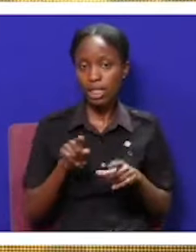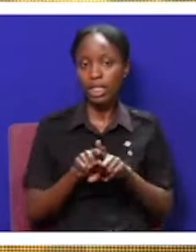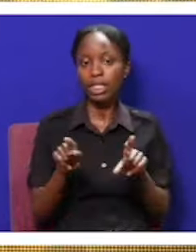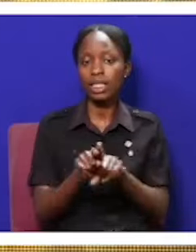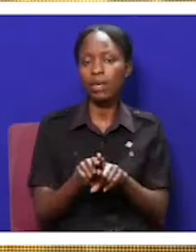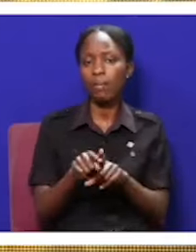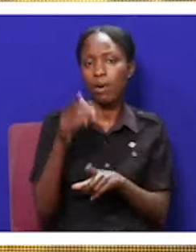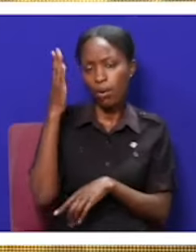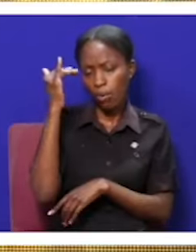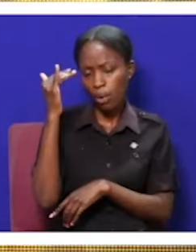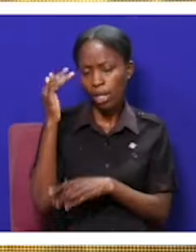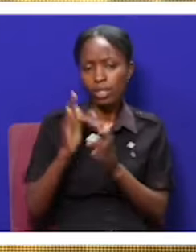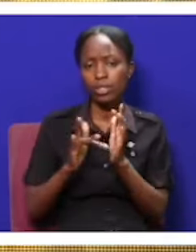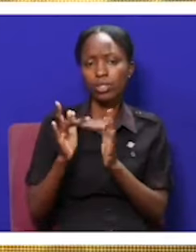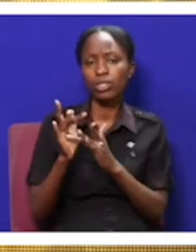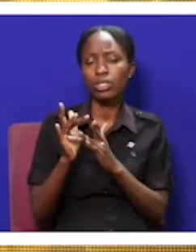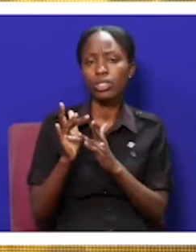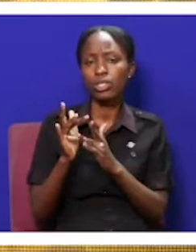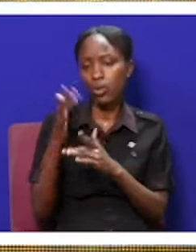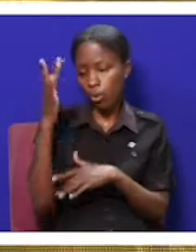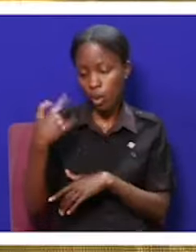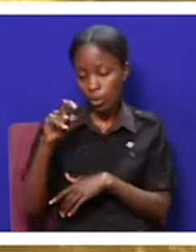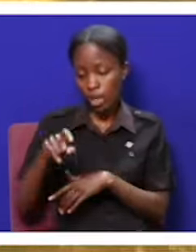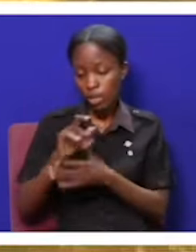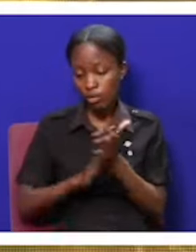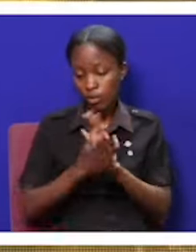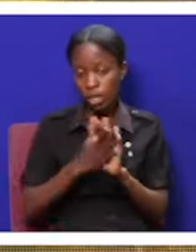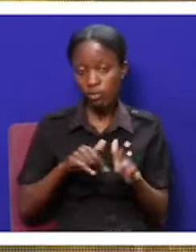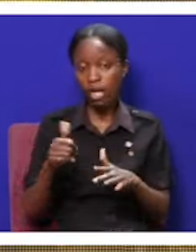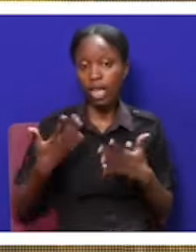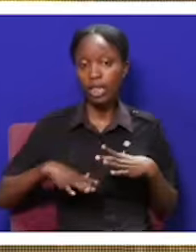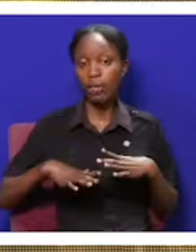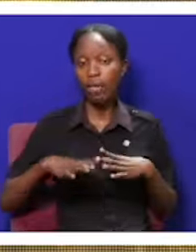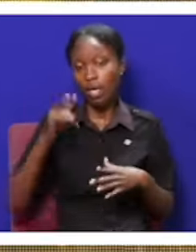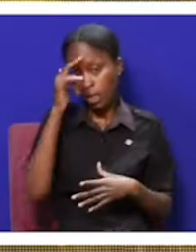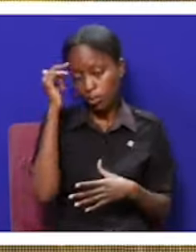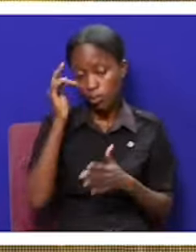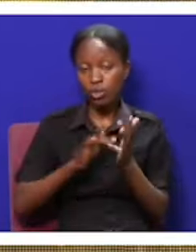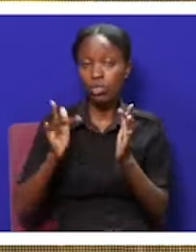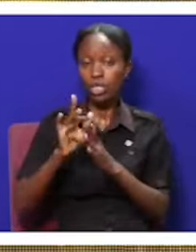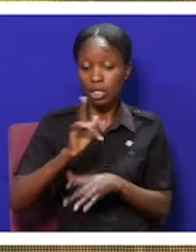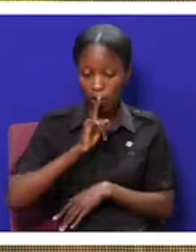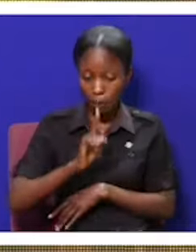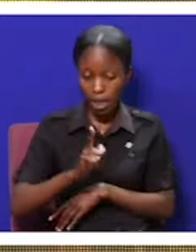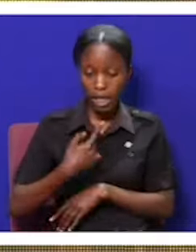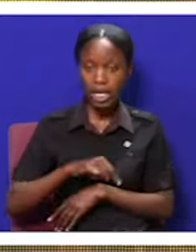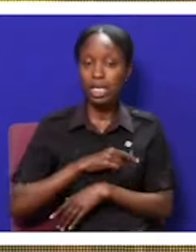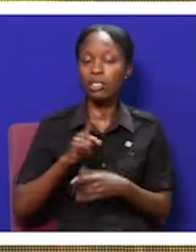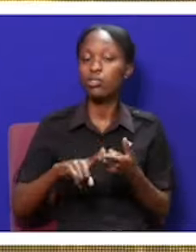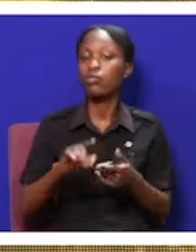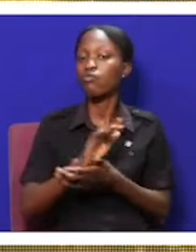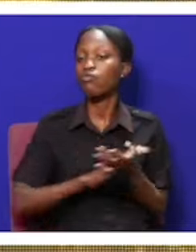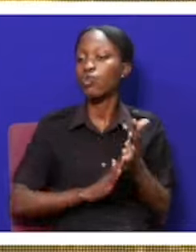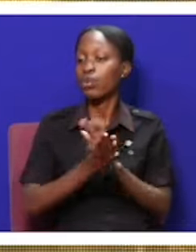be the reasons why we should forgive others is, one is that Jesus commanded it. Yes,